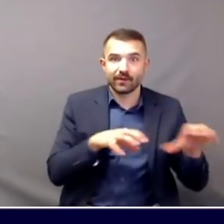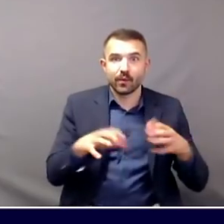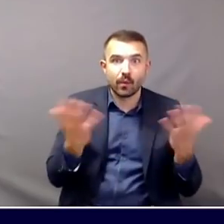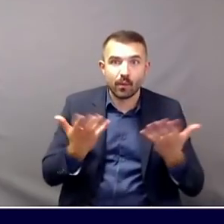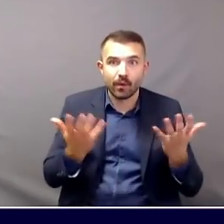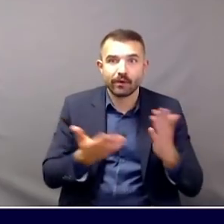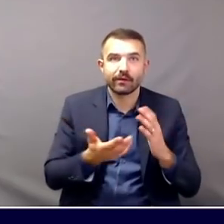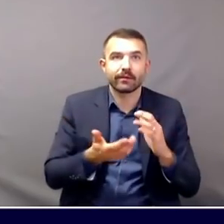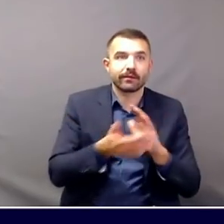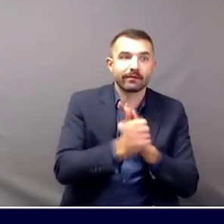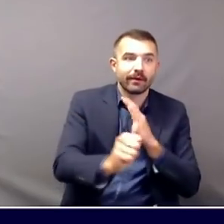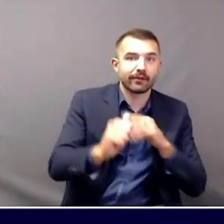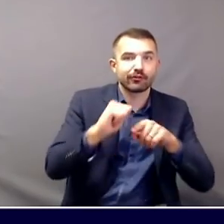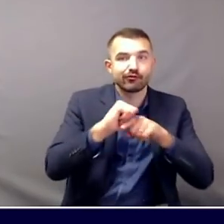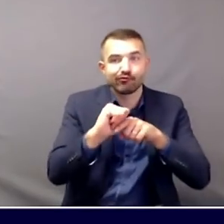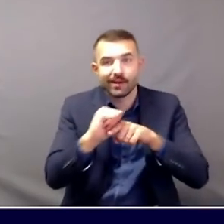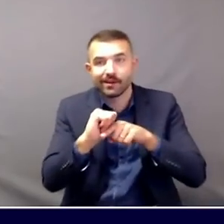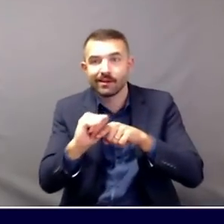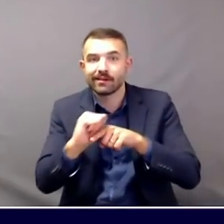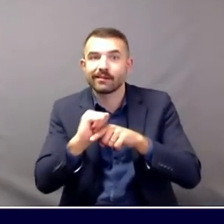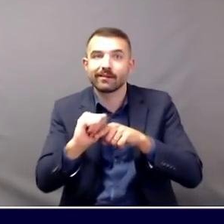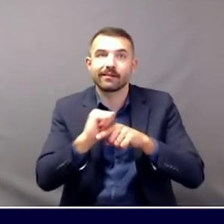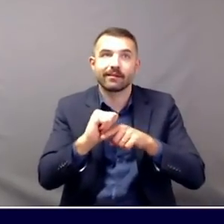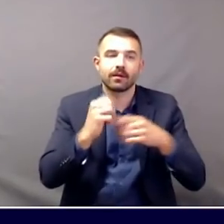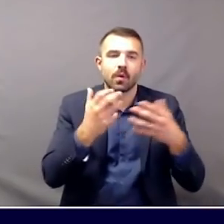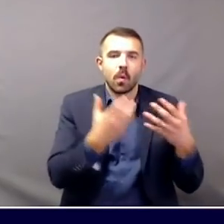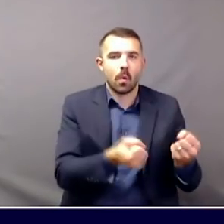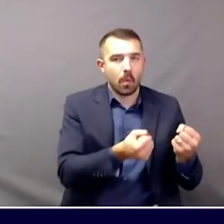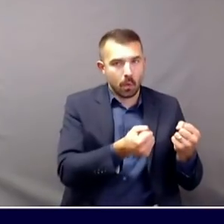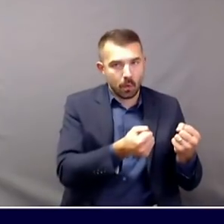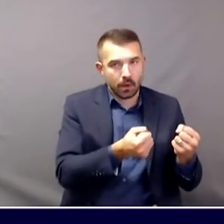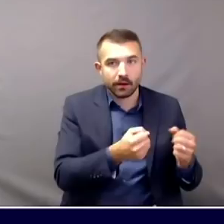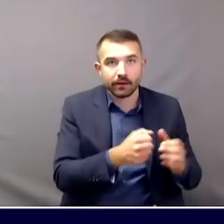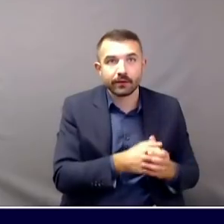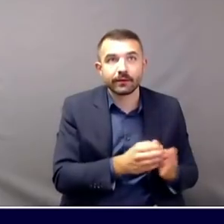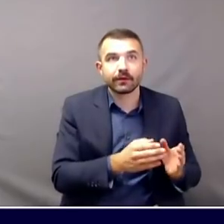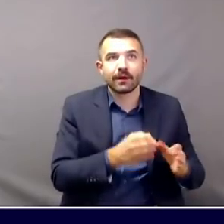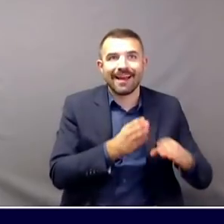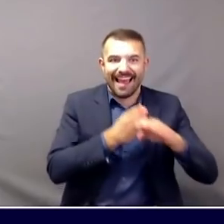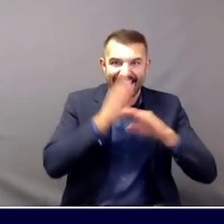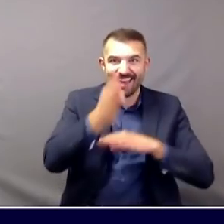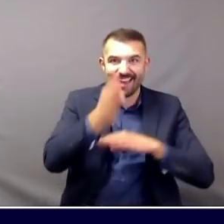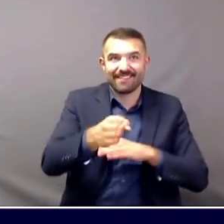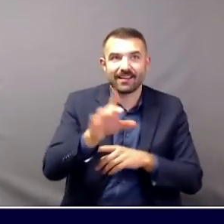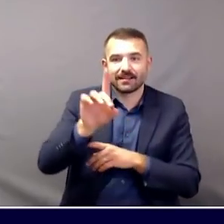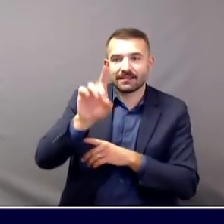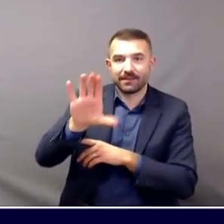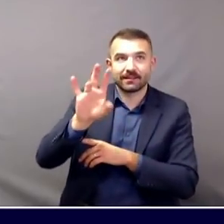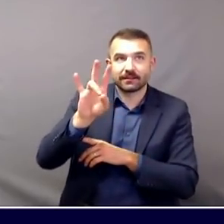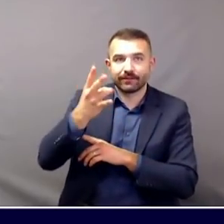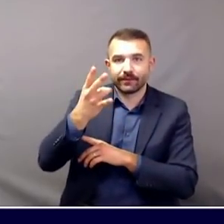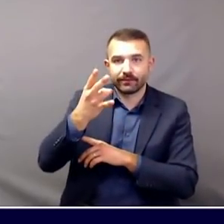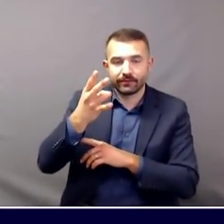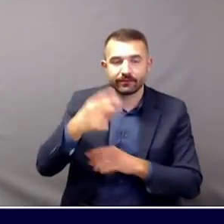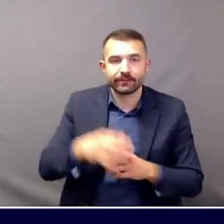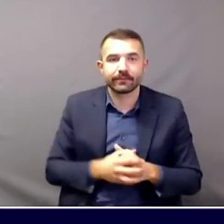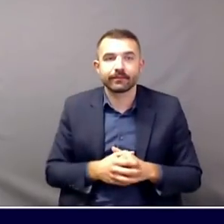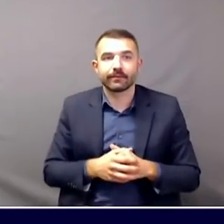risk sports should begin no earlier than December 7th. Practices, scrimmages, internal kind